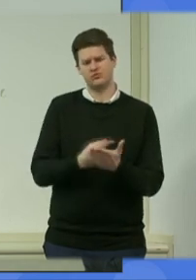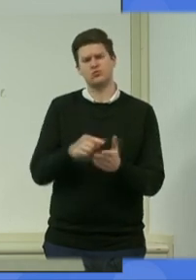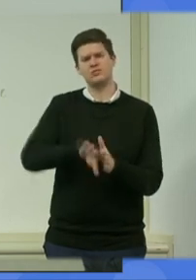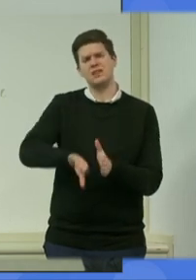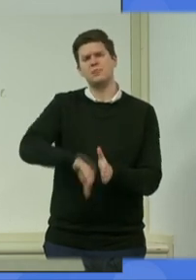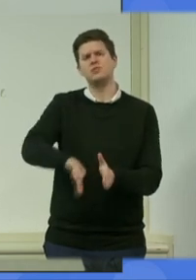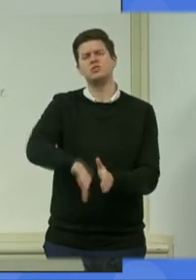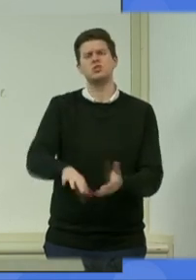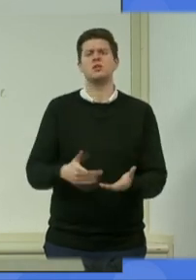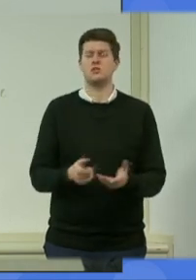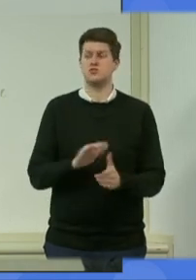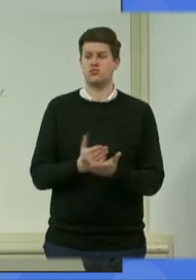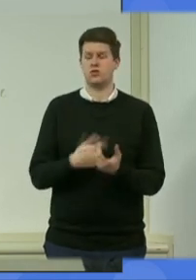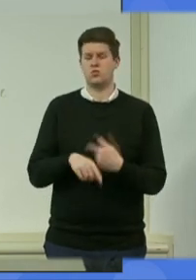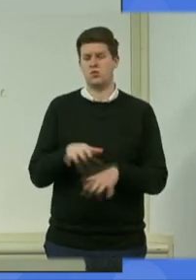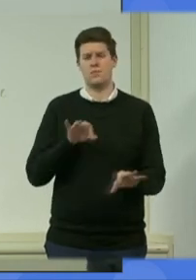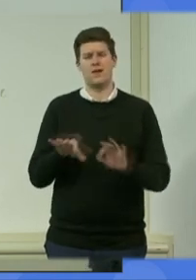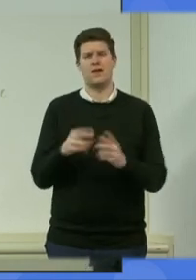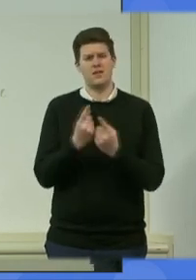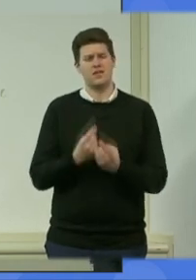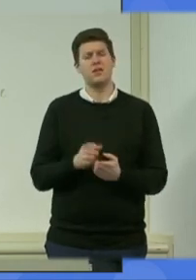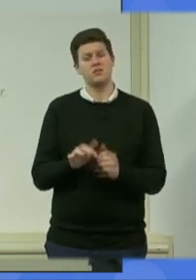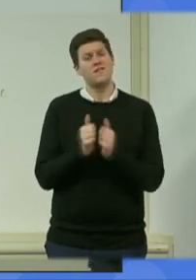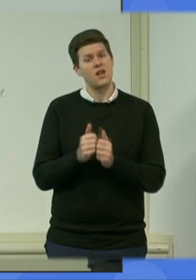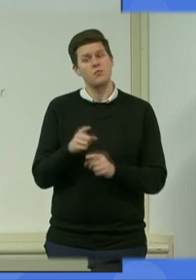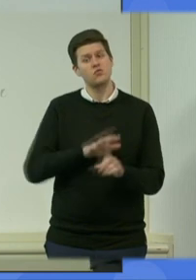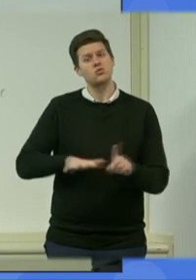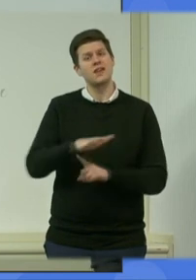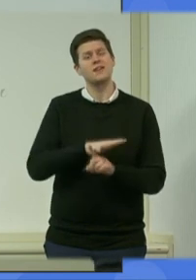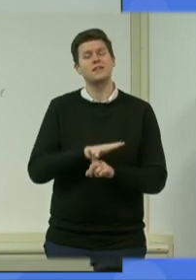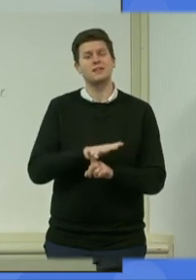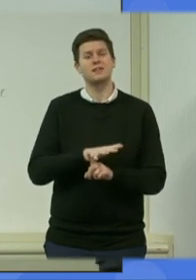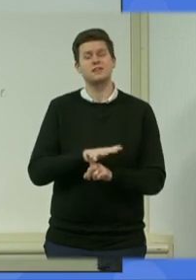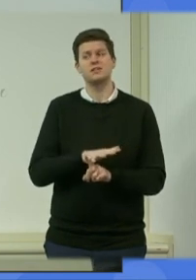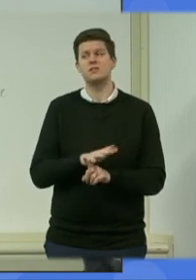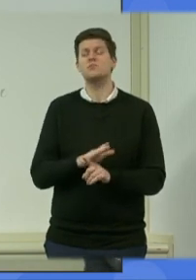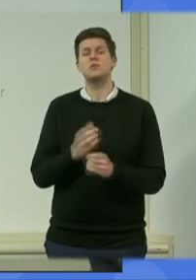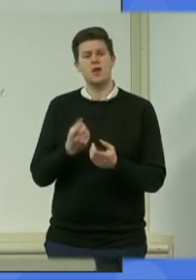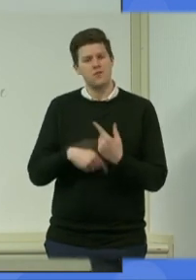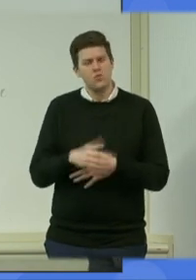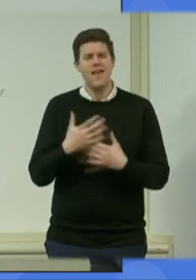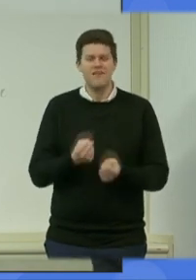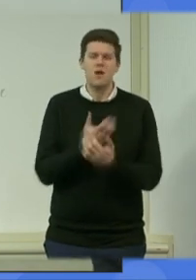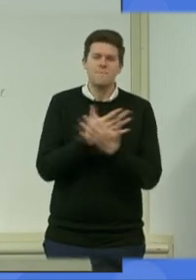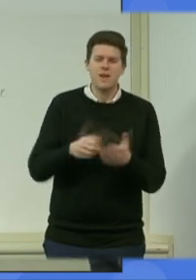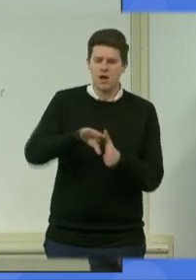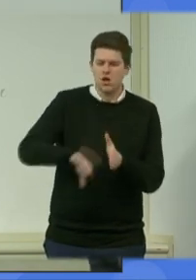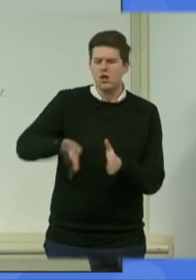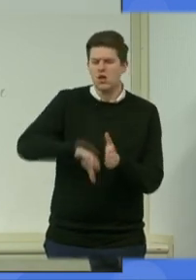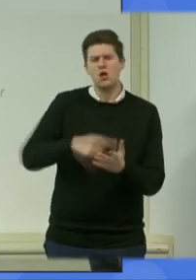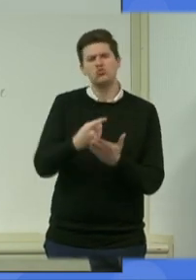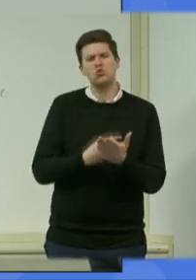certain things that are valuable as a society. But there is that case of the more exemptions we come in with, the more complicated we make it.